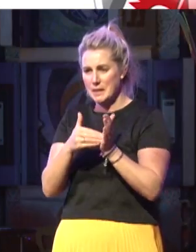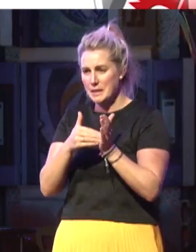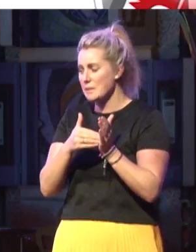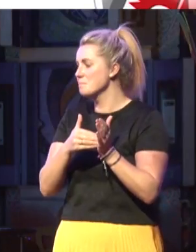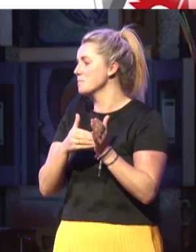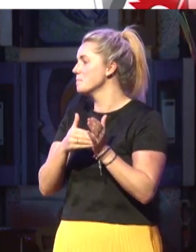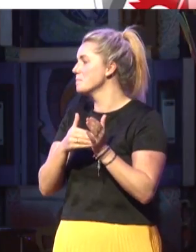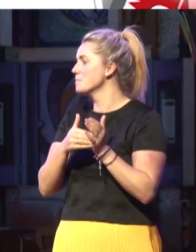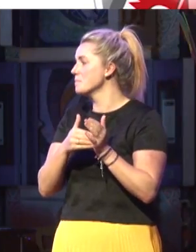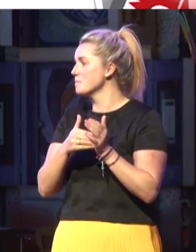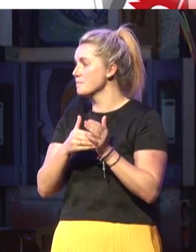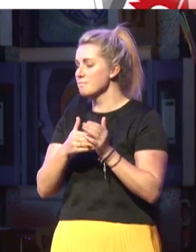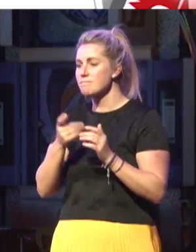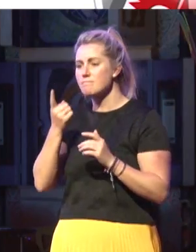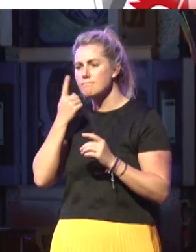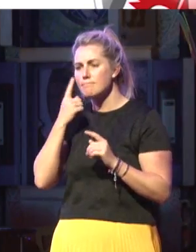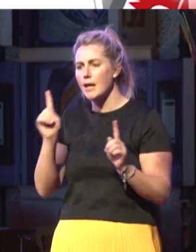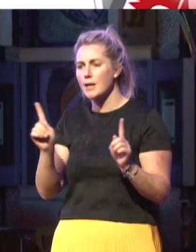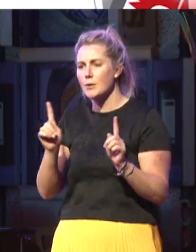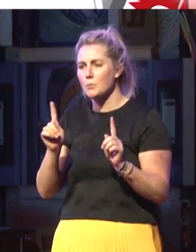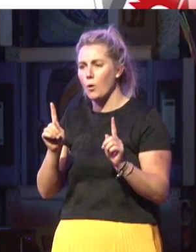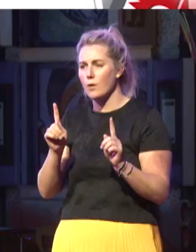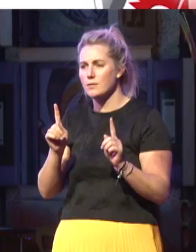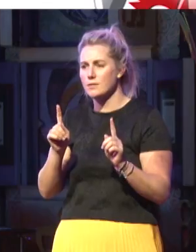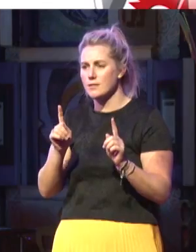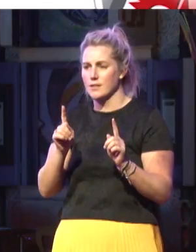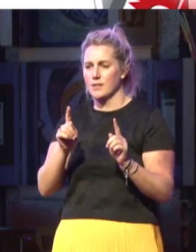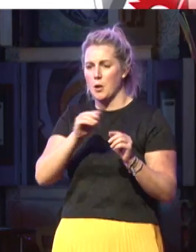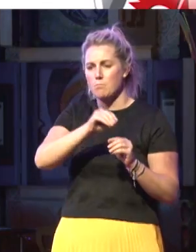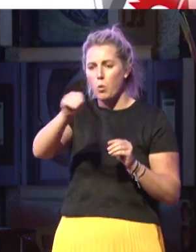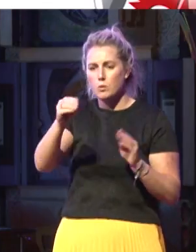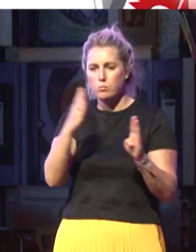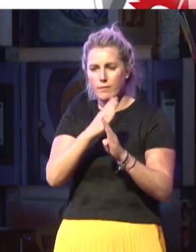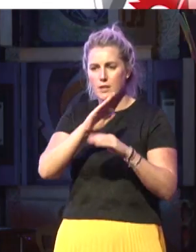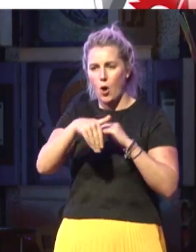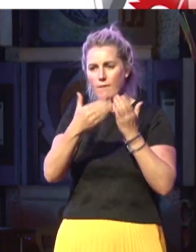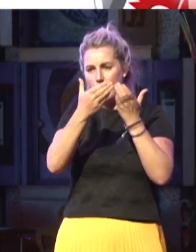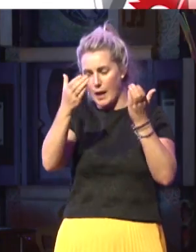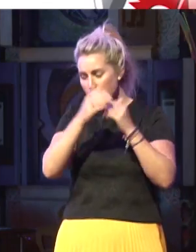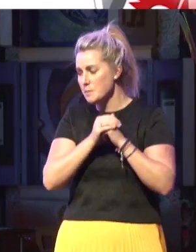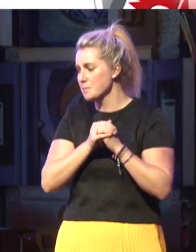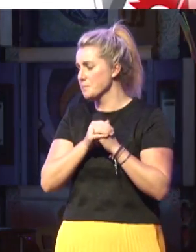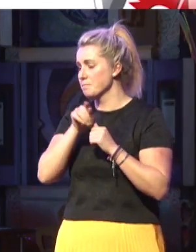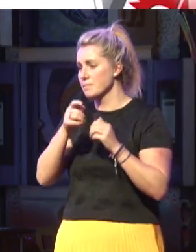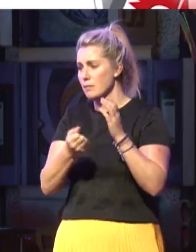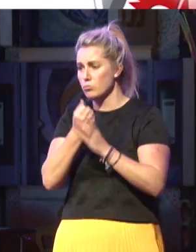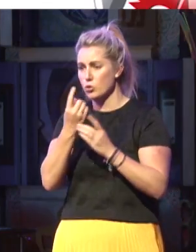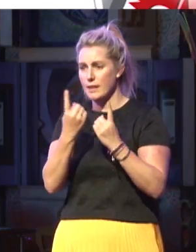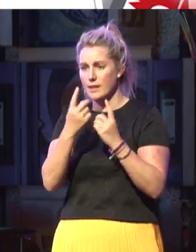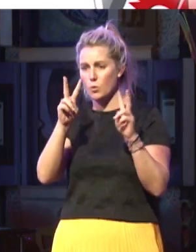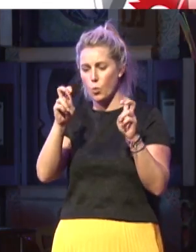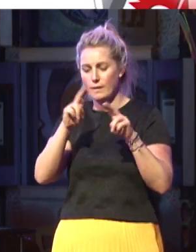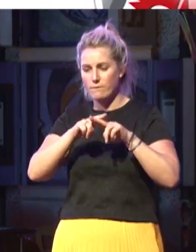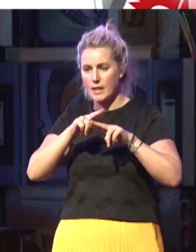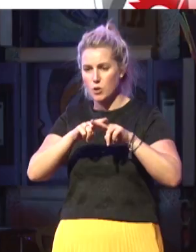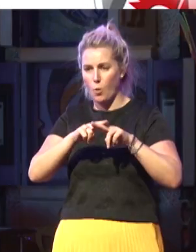Ziedler, who's looking at the portable privacy around preserving cloud. And he's produced a thing called Fajoa, which is a